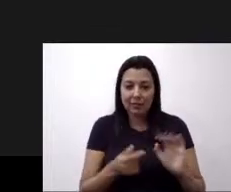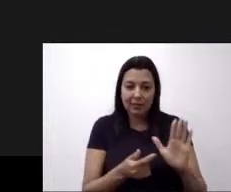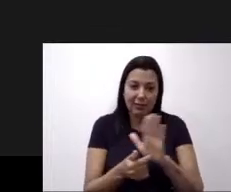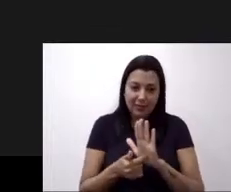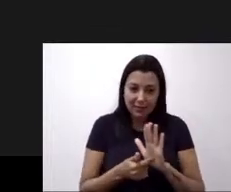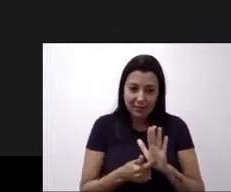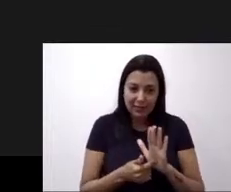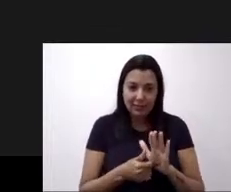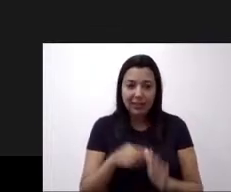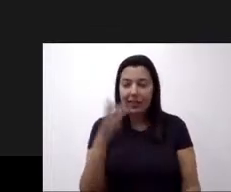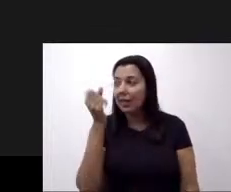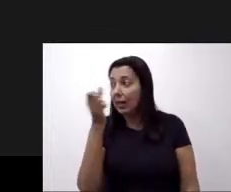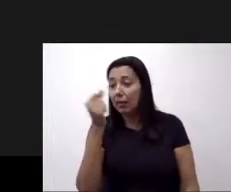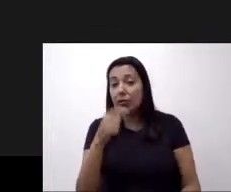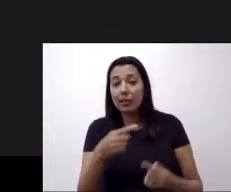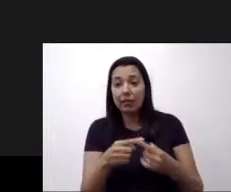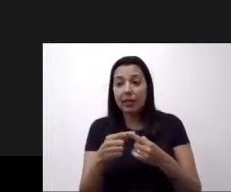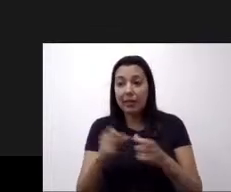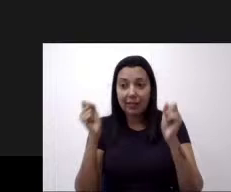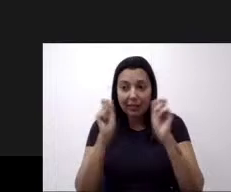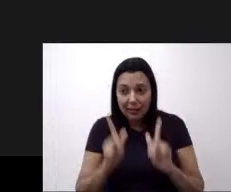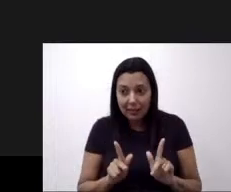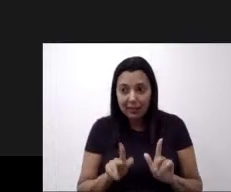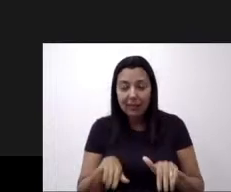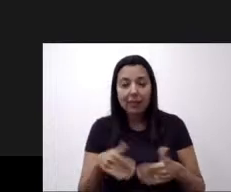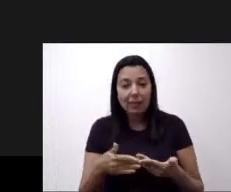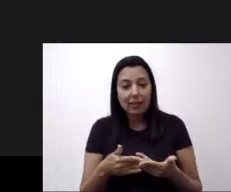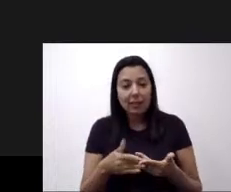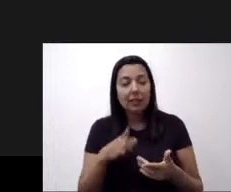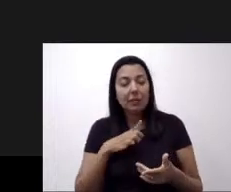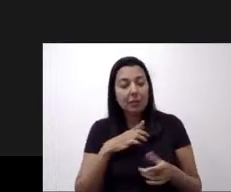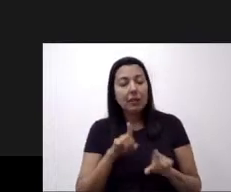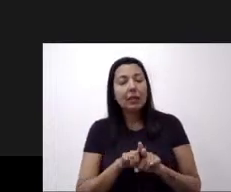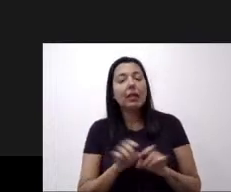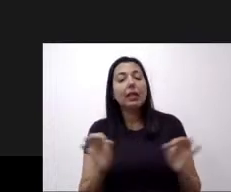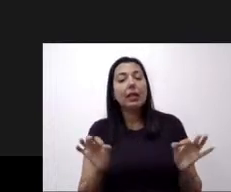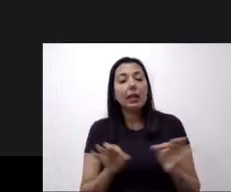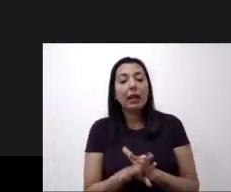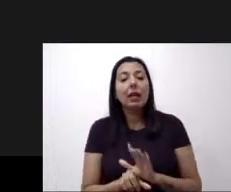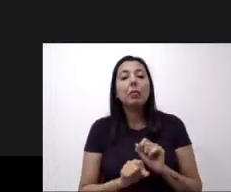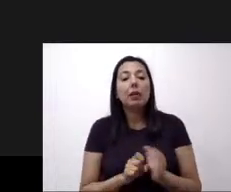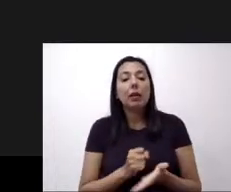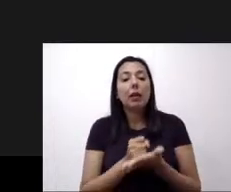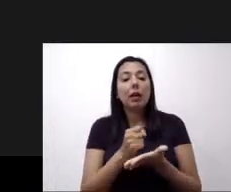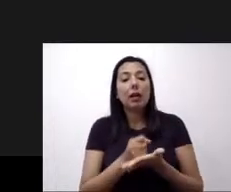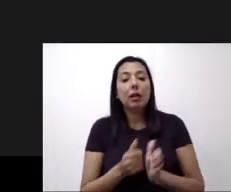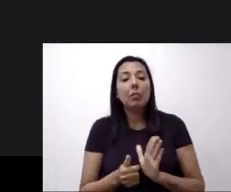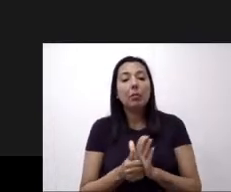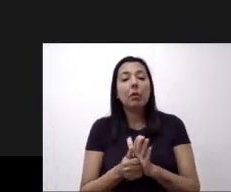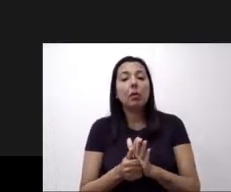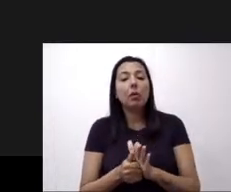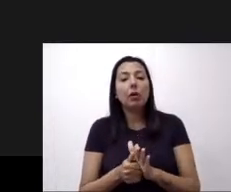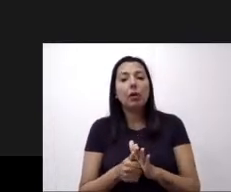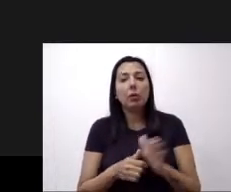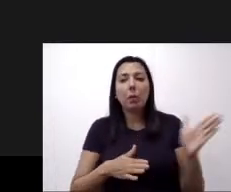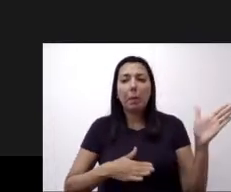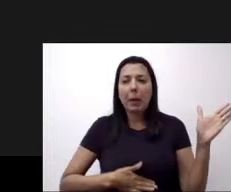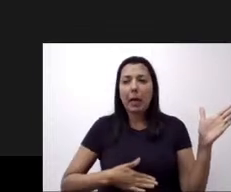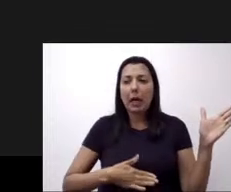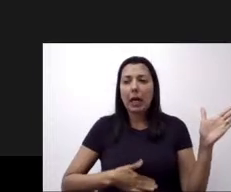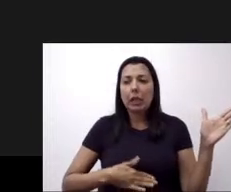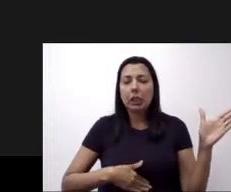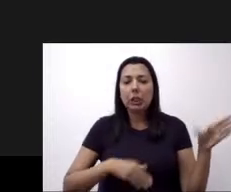can also be a drawback because it contributes to a certain marginalization inside the state bureaucracy.